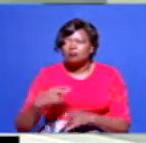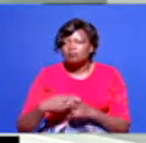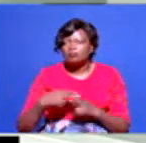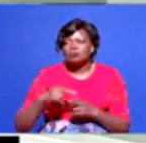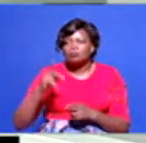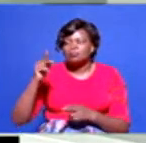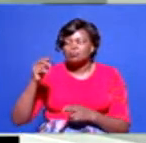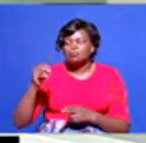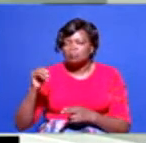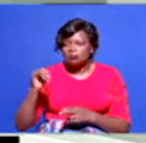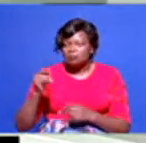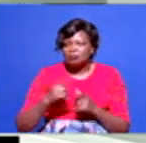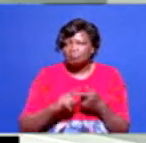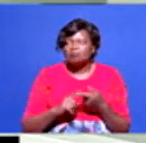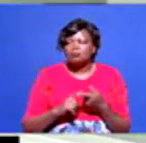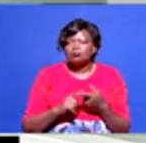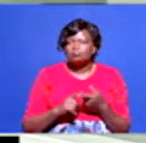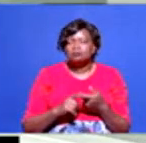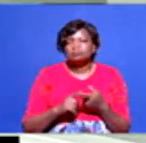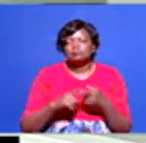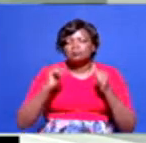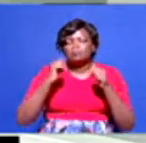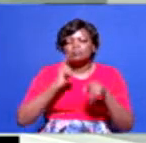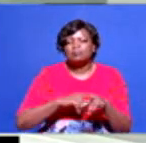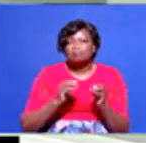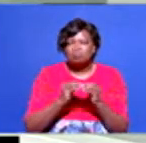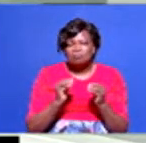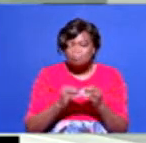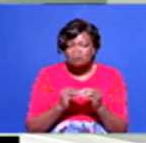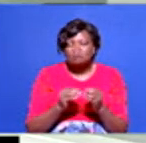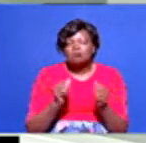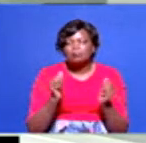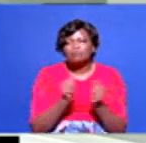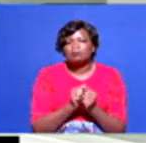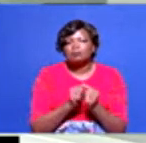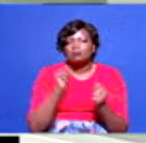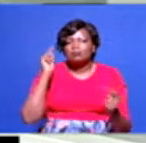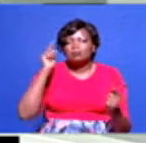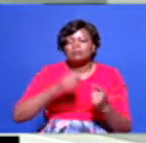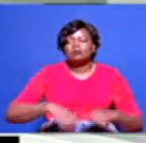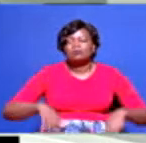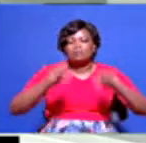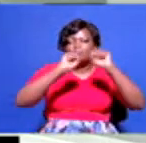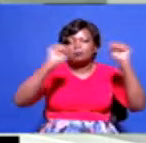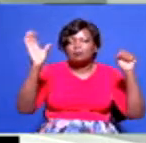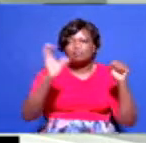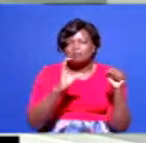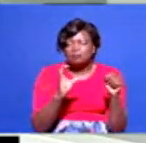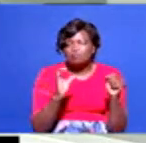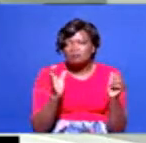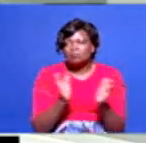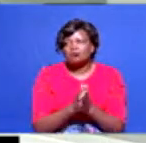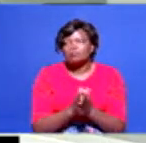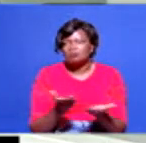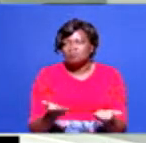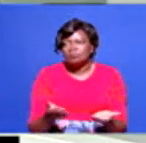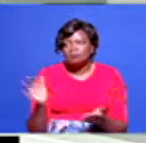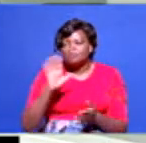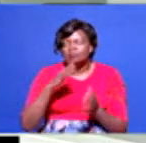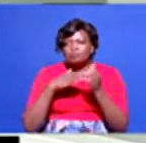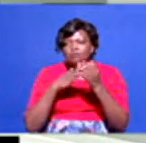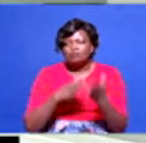was settled on after a meeting chaired by Azimio presidential candidate Raila Odinga and Wiper leader Kalonzo